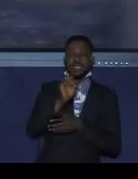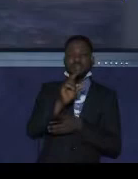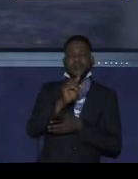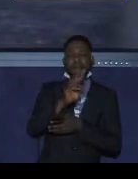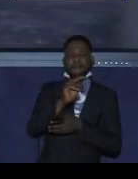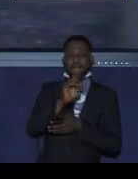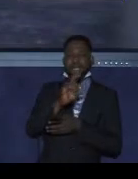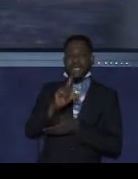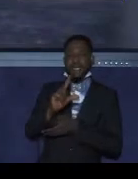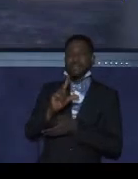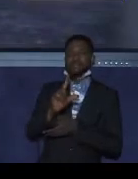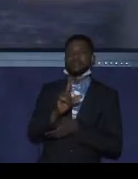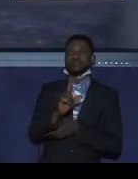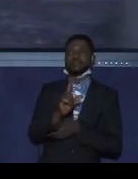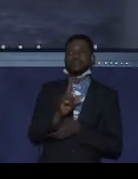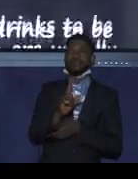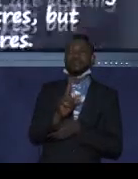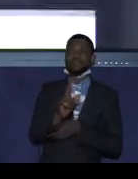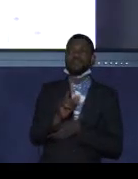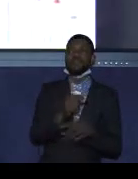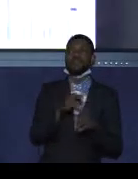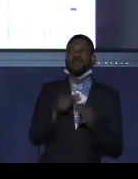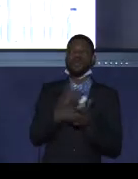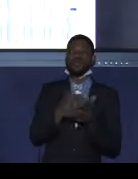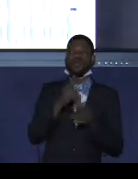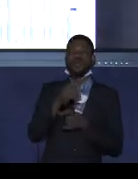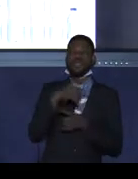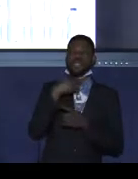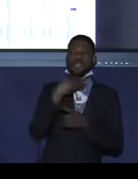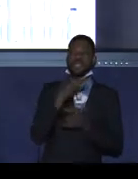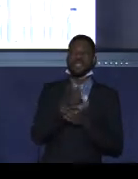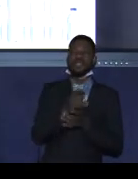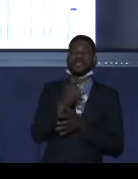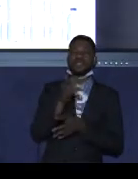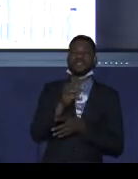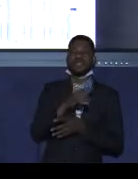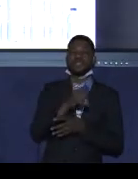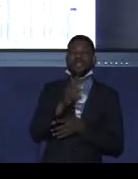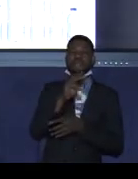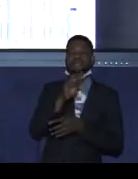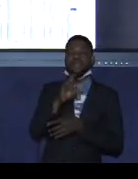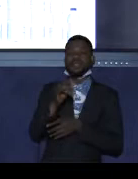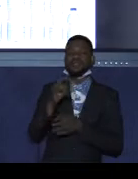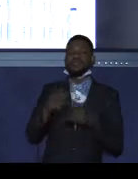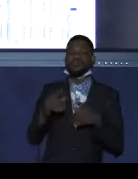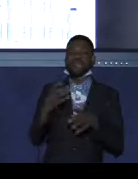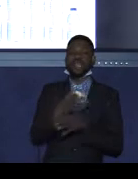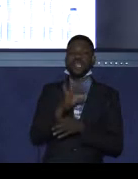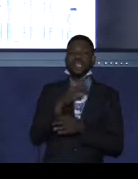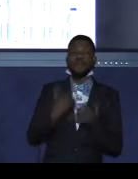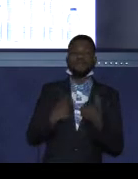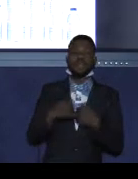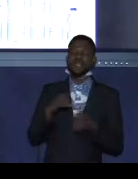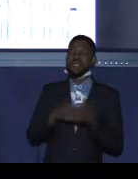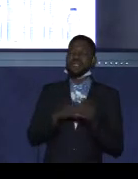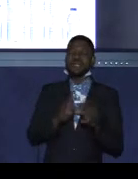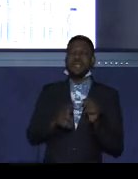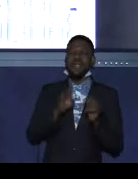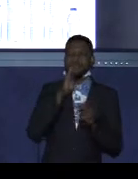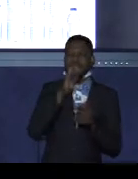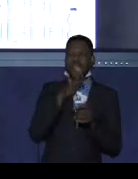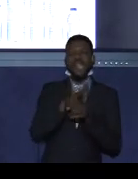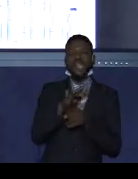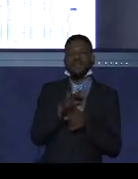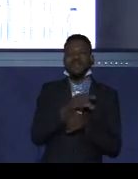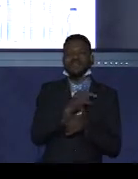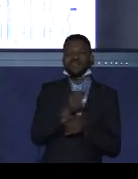small aspect of a liter. Okay, so that when somebody says you need a milliliter of water to take your bath, just say it can never be enough,